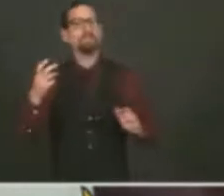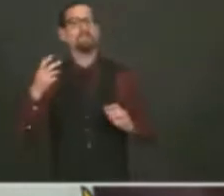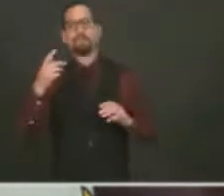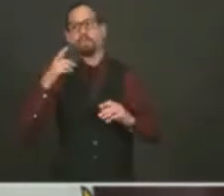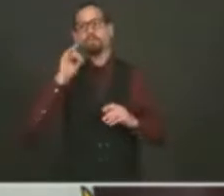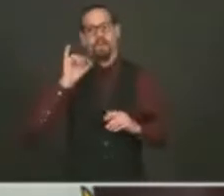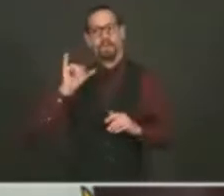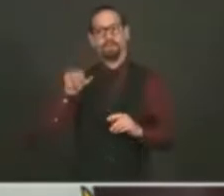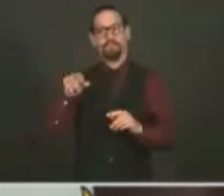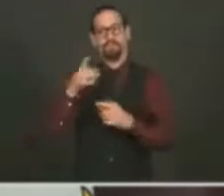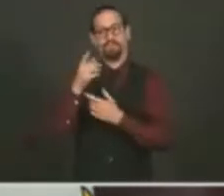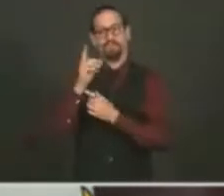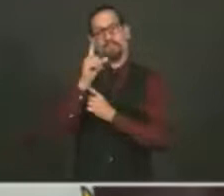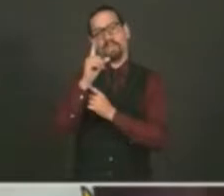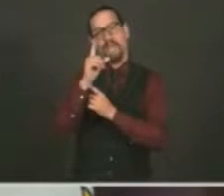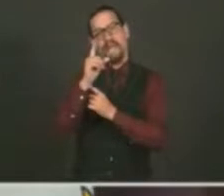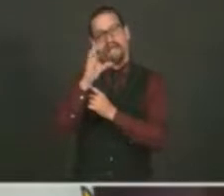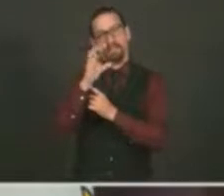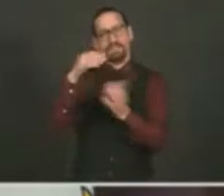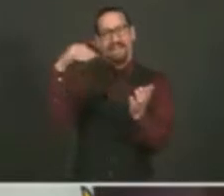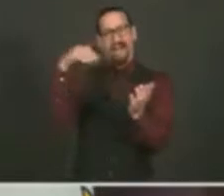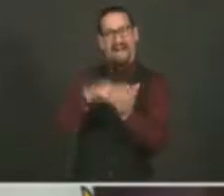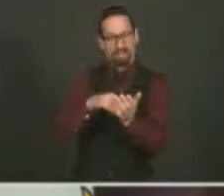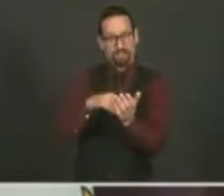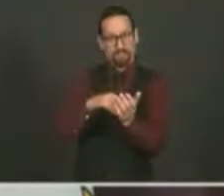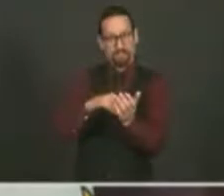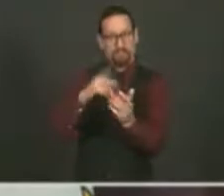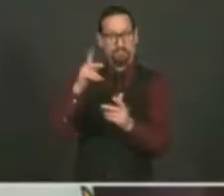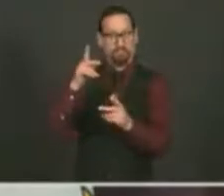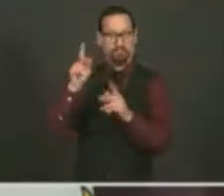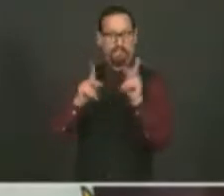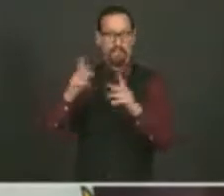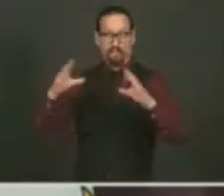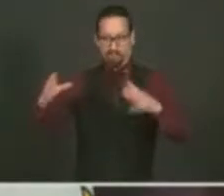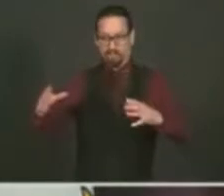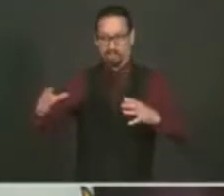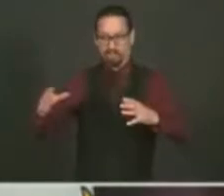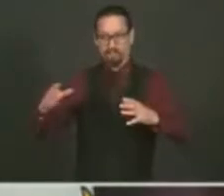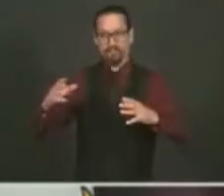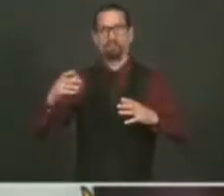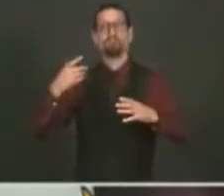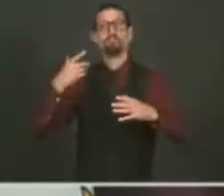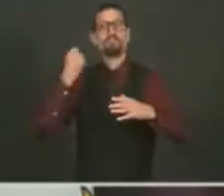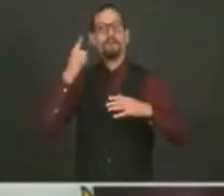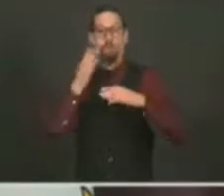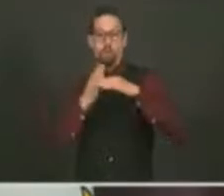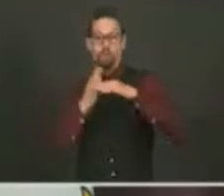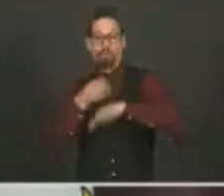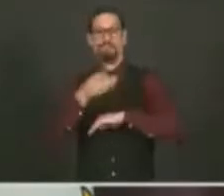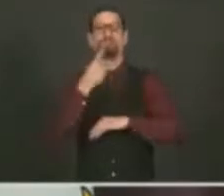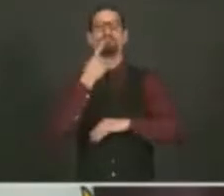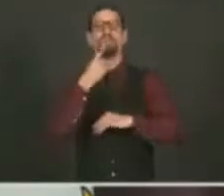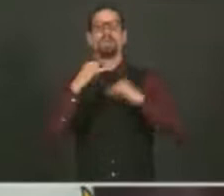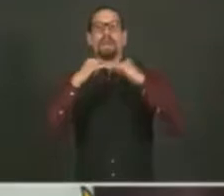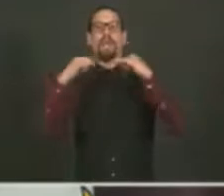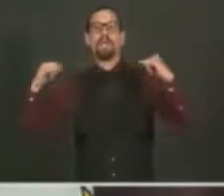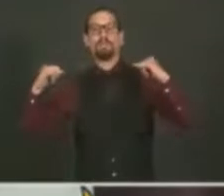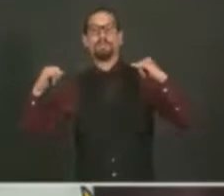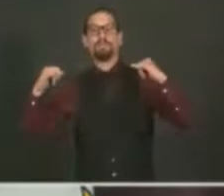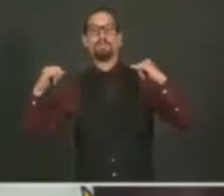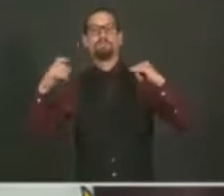100 cases per 100,000. I was asked about that last week. If it were only 100 cases